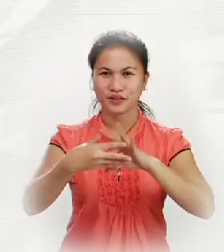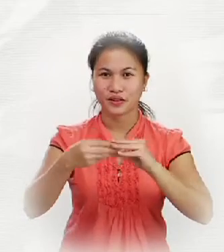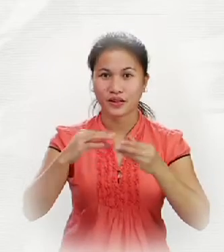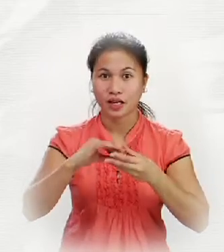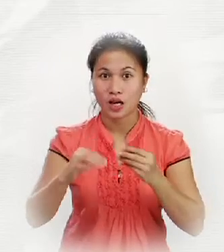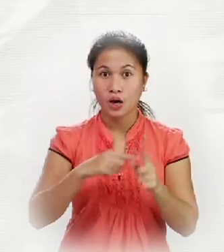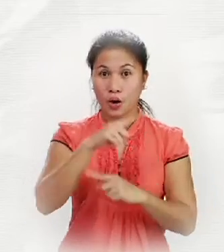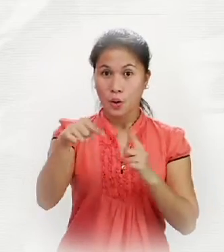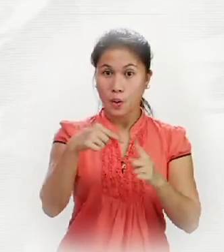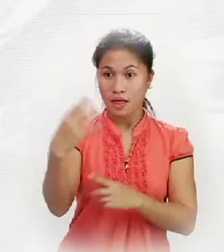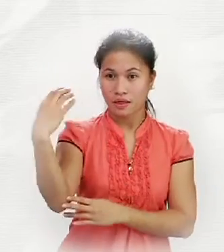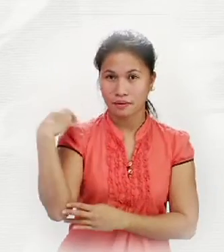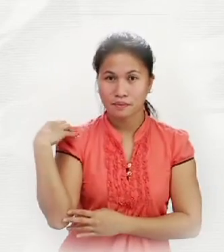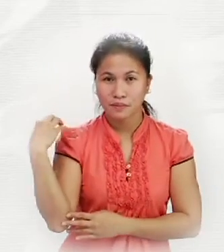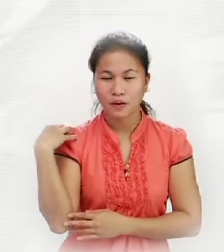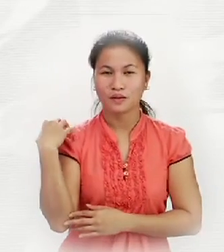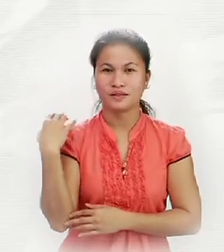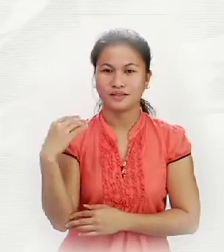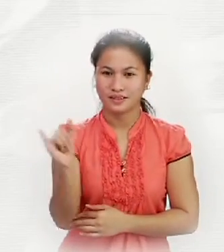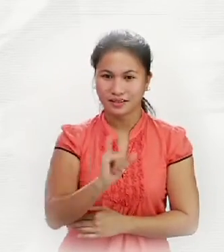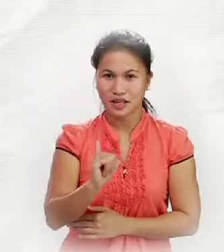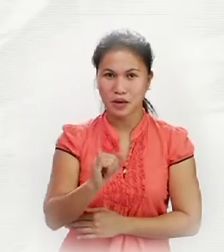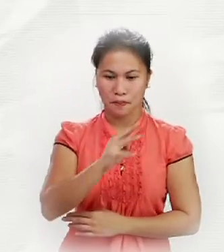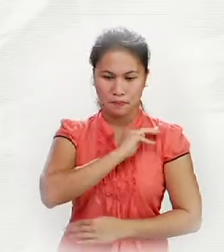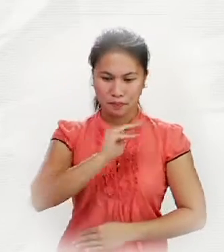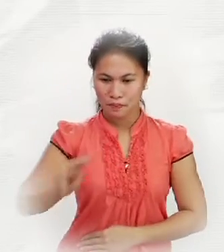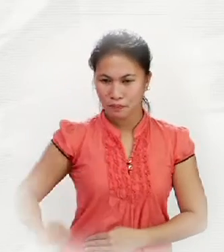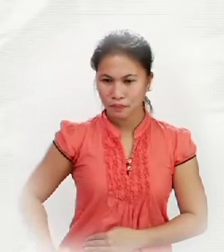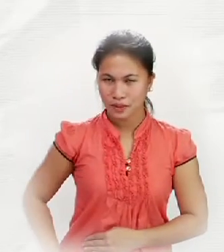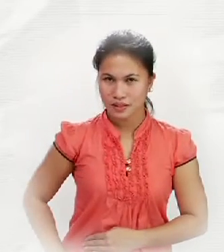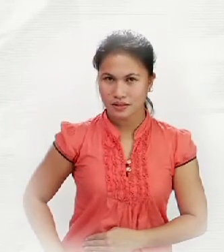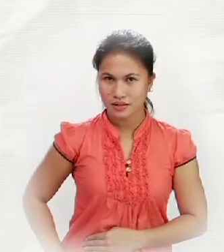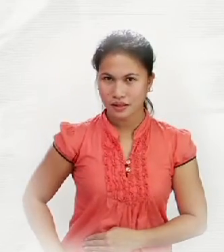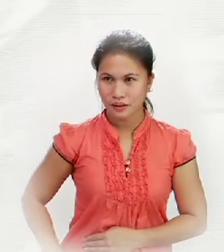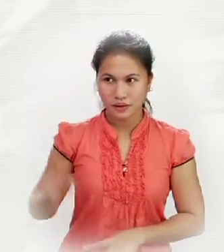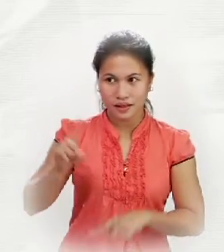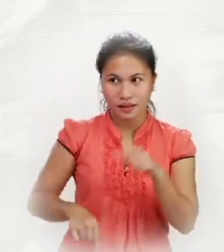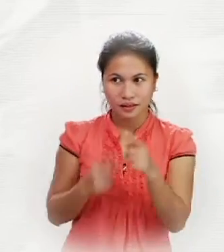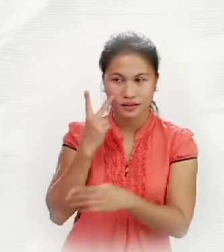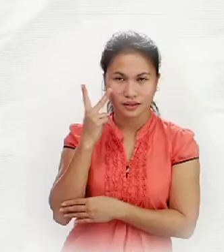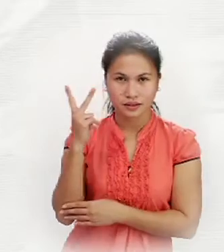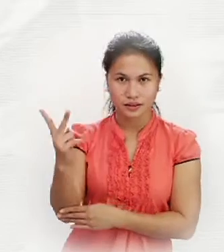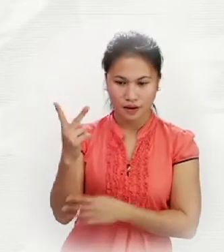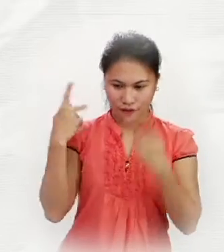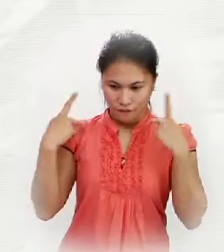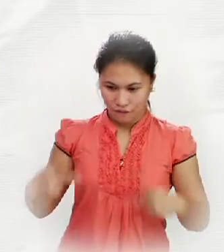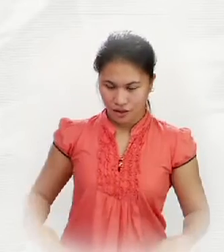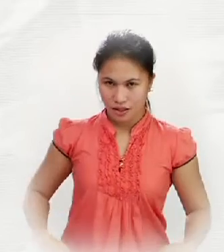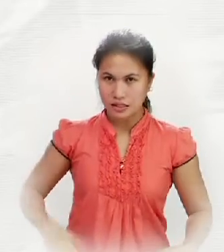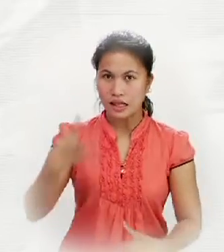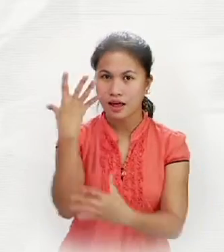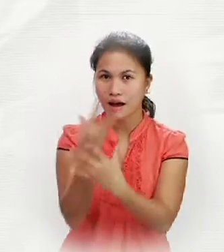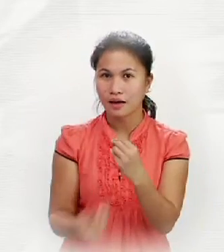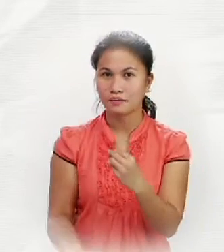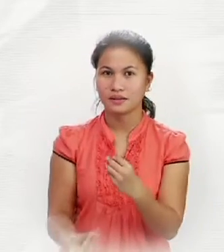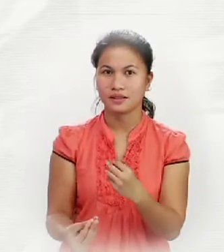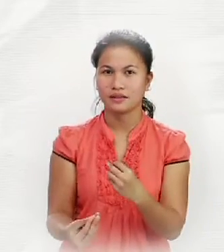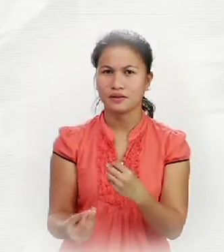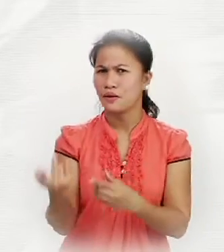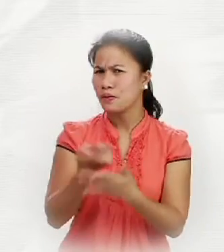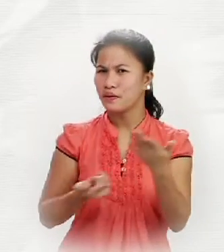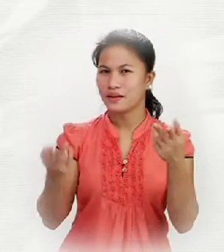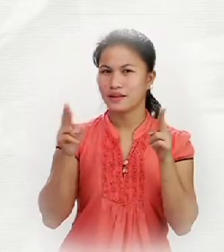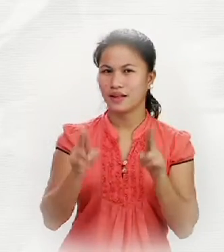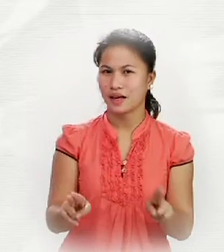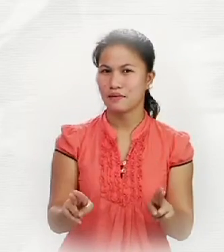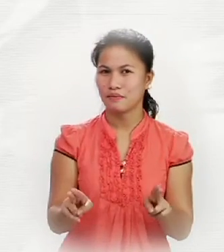boss, our master, becomes invisible, physically absent, what